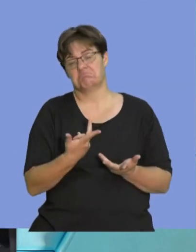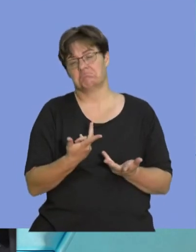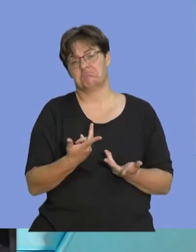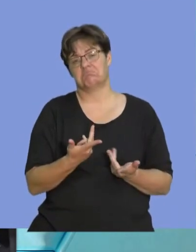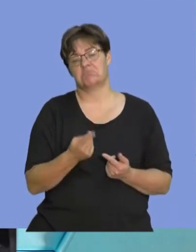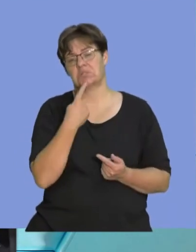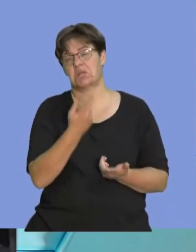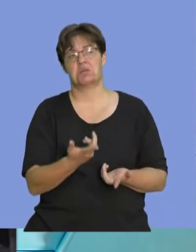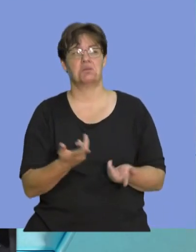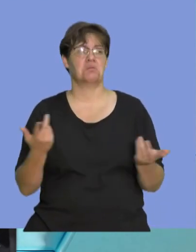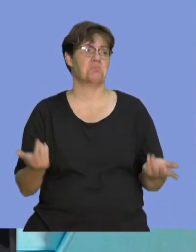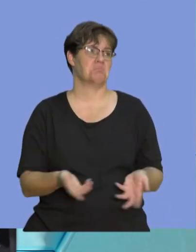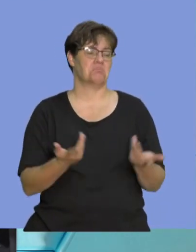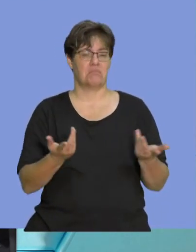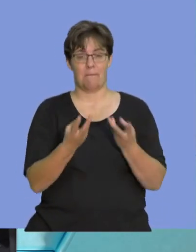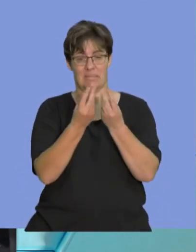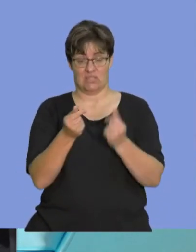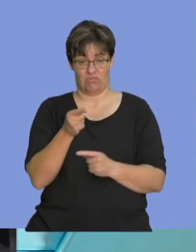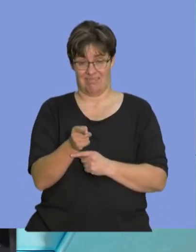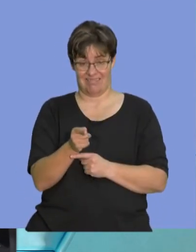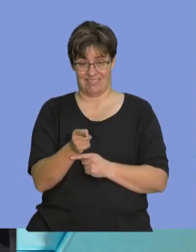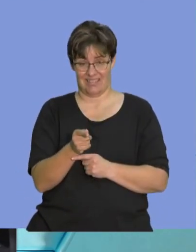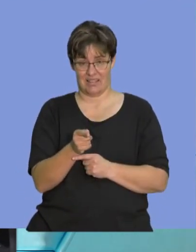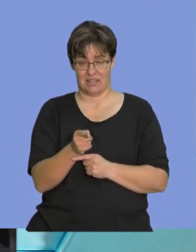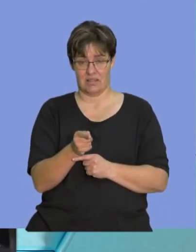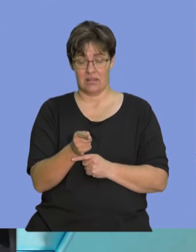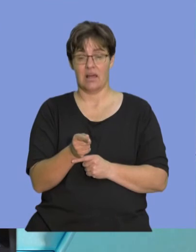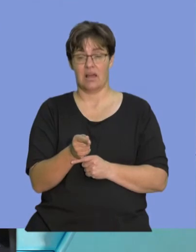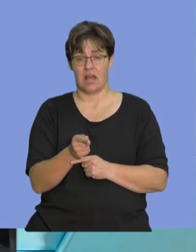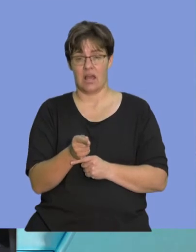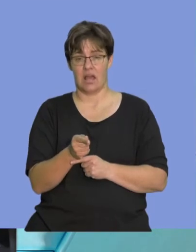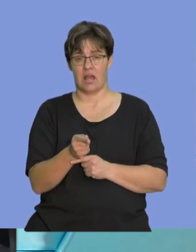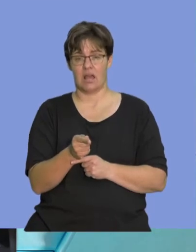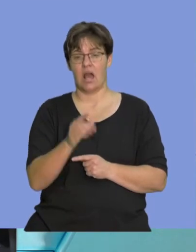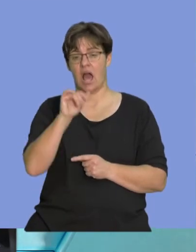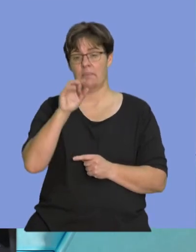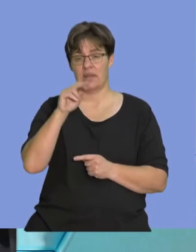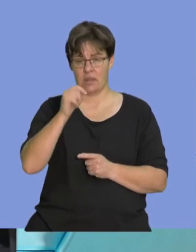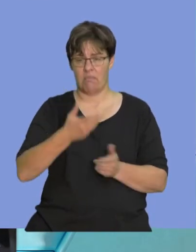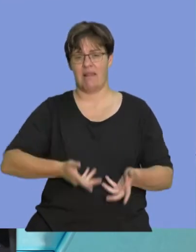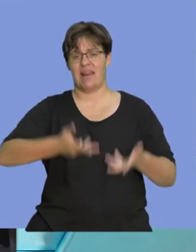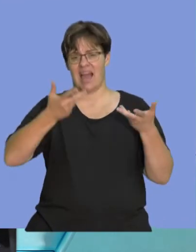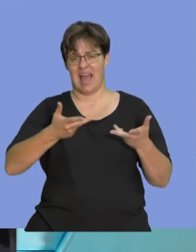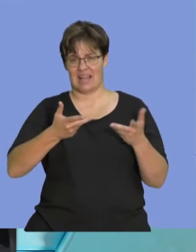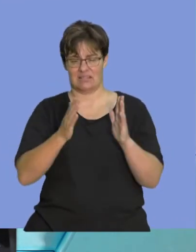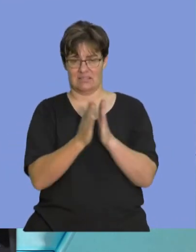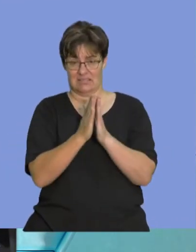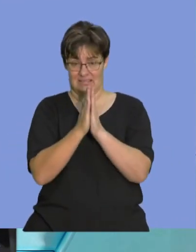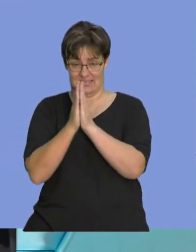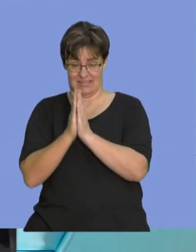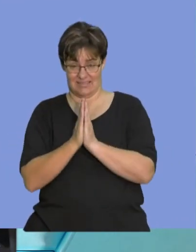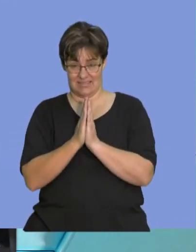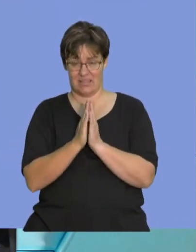you talk about, you know, a material that is light in density, like aluminium, you know, as an example, you